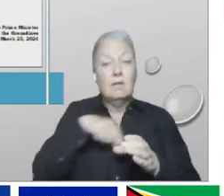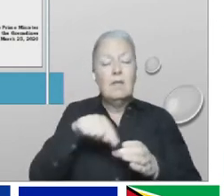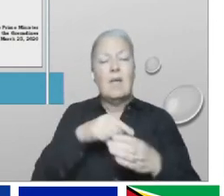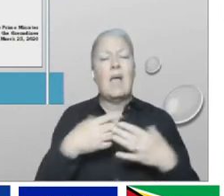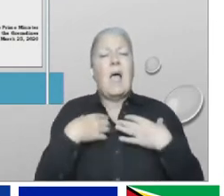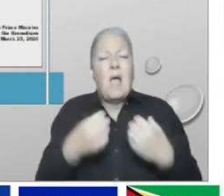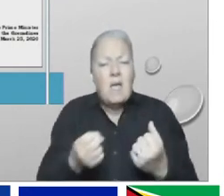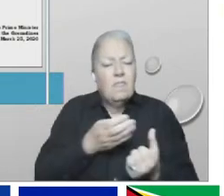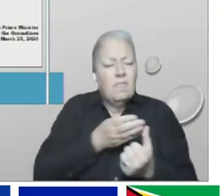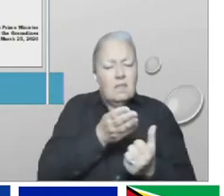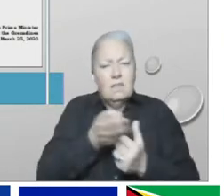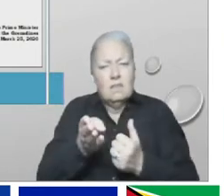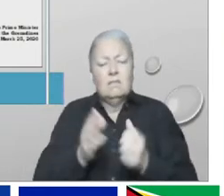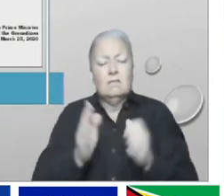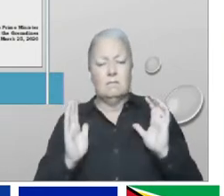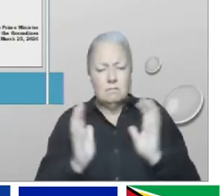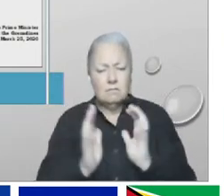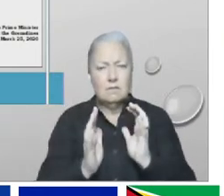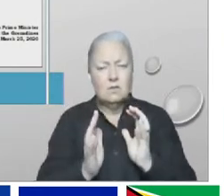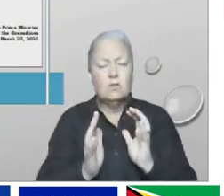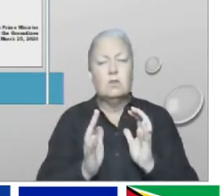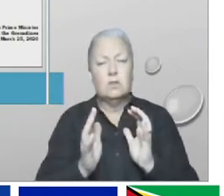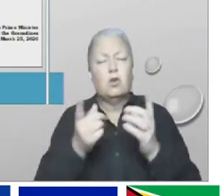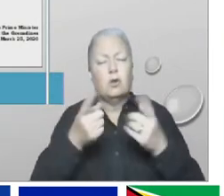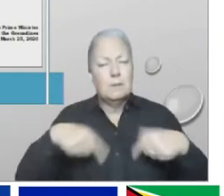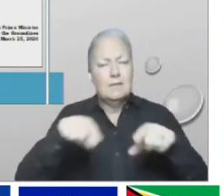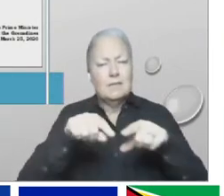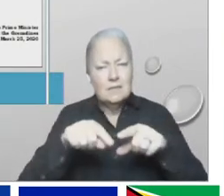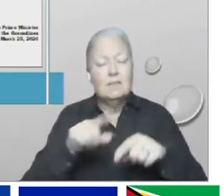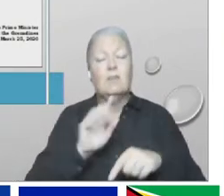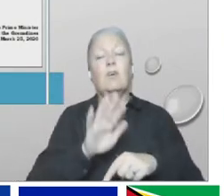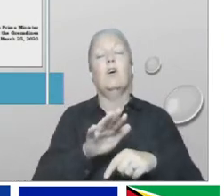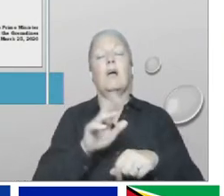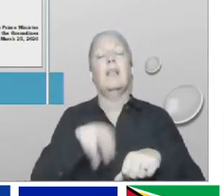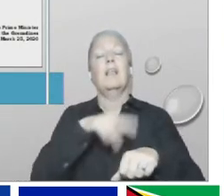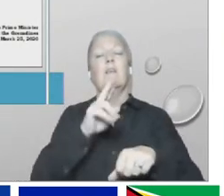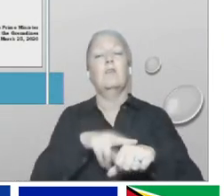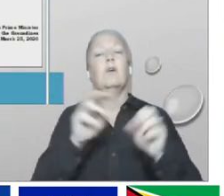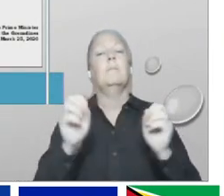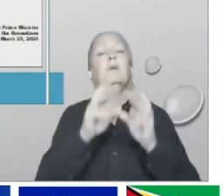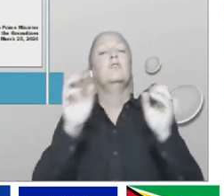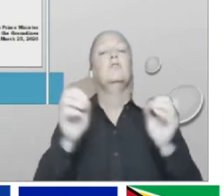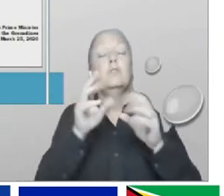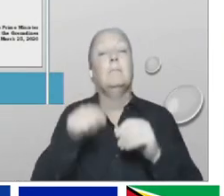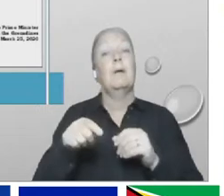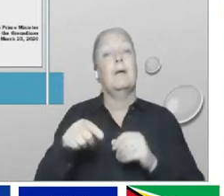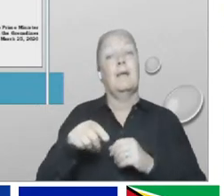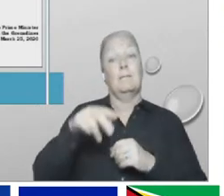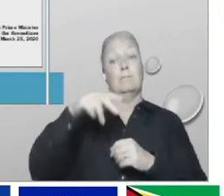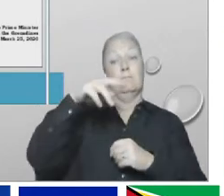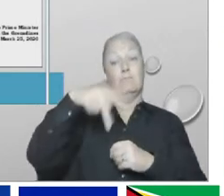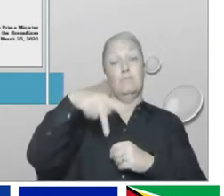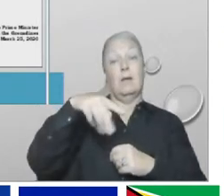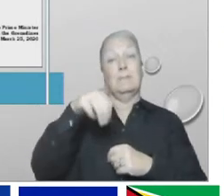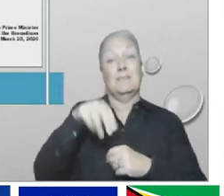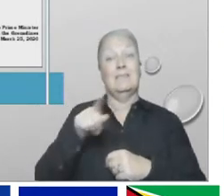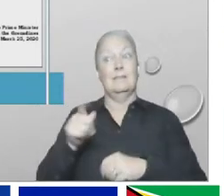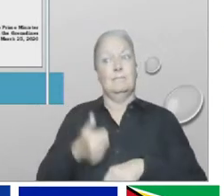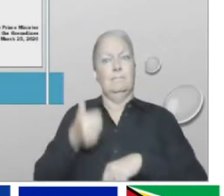National Emergency Committee, chaired by the Honorable Prime Minister, who is also the Minister of National Security, was fully